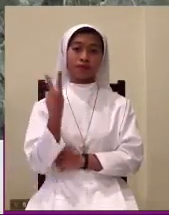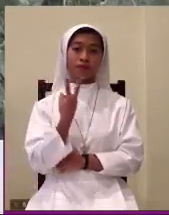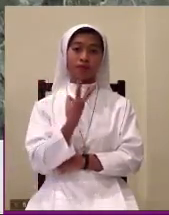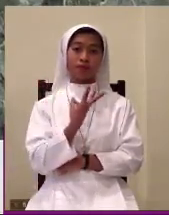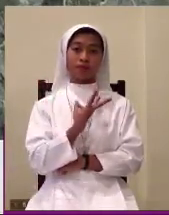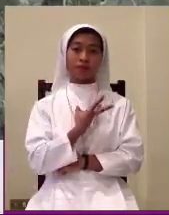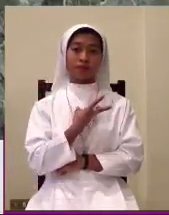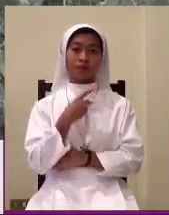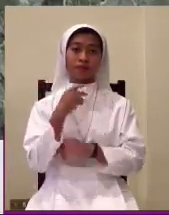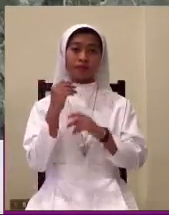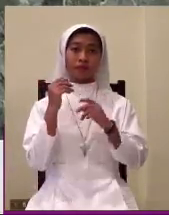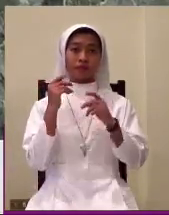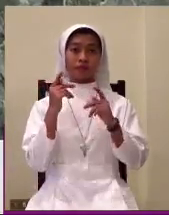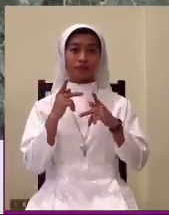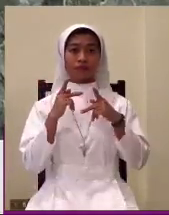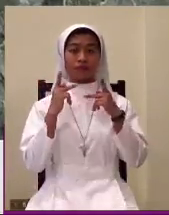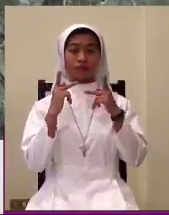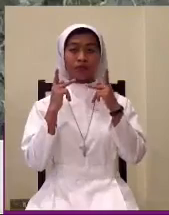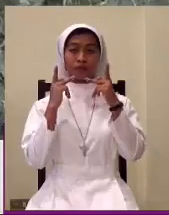Kagurangan